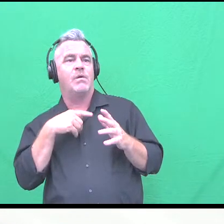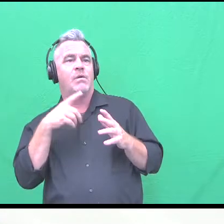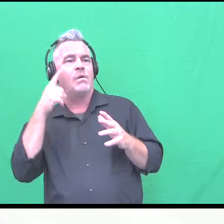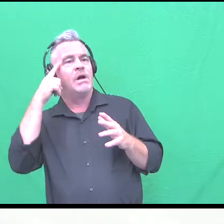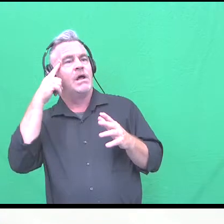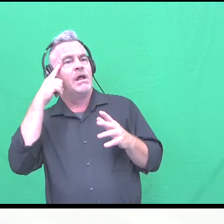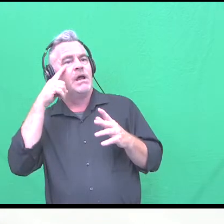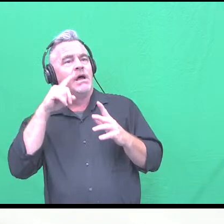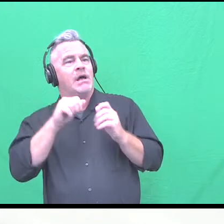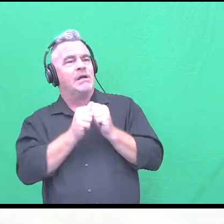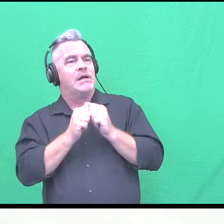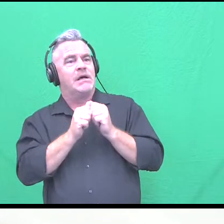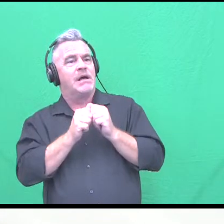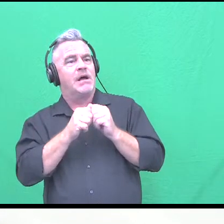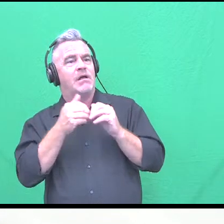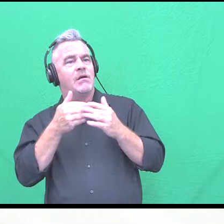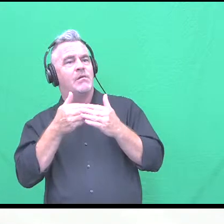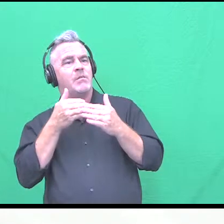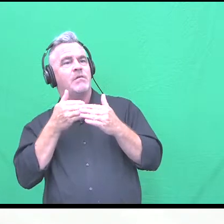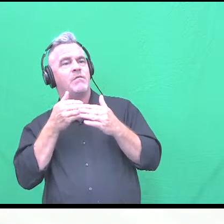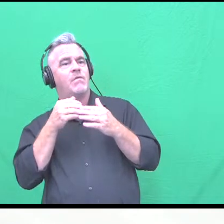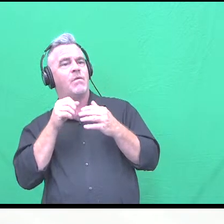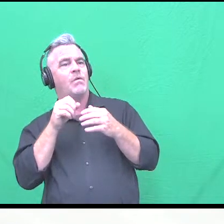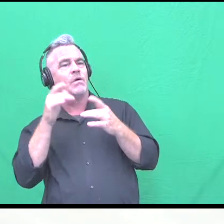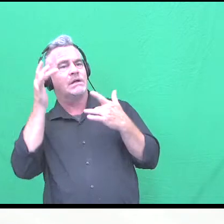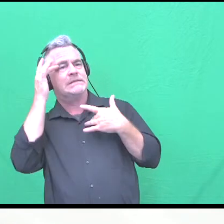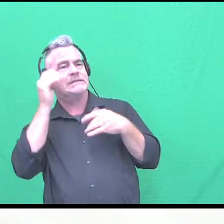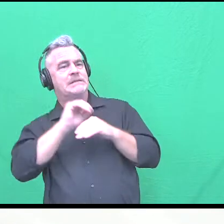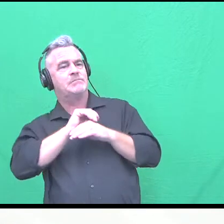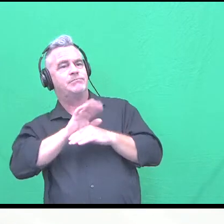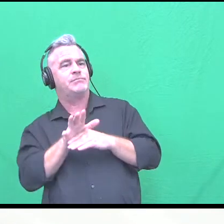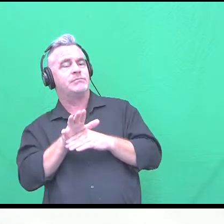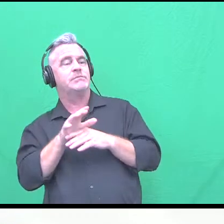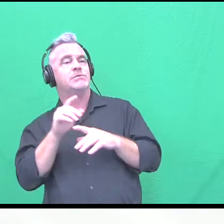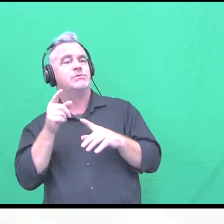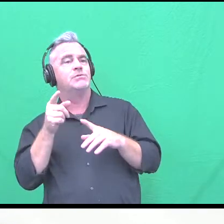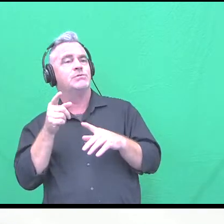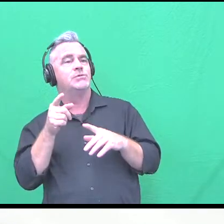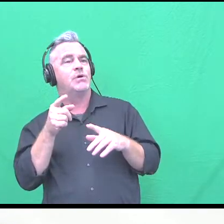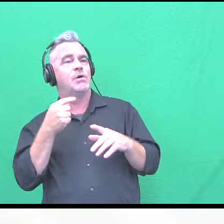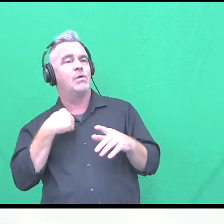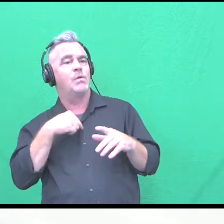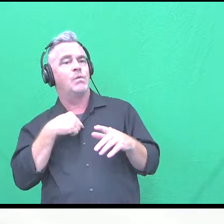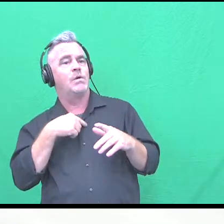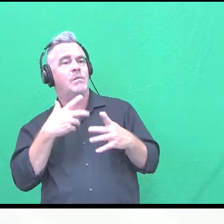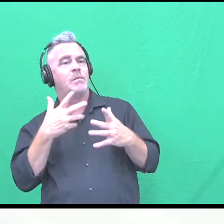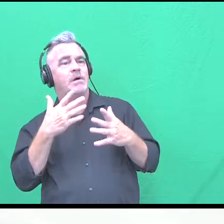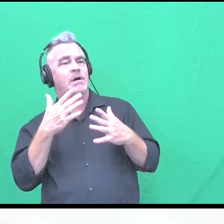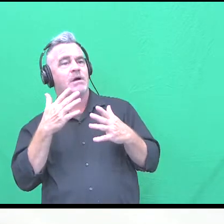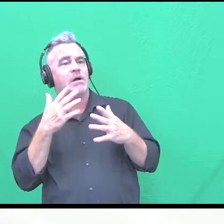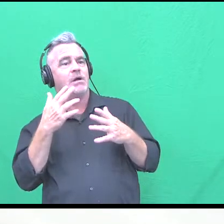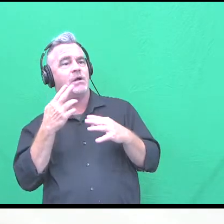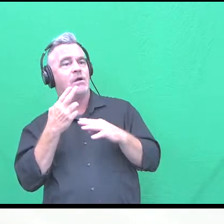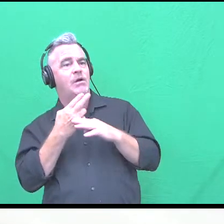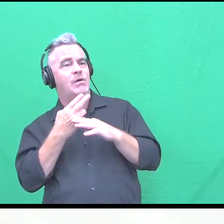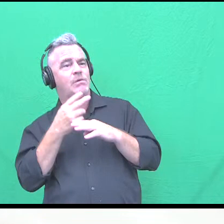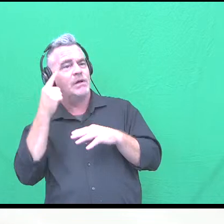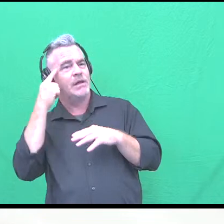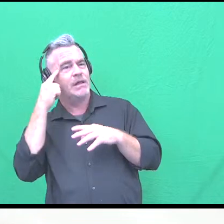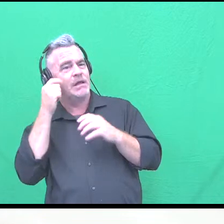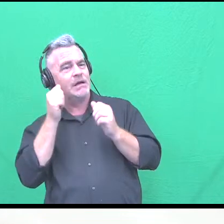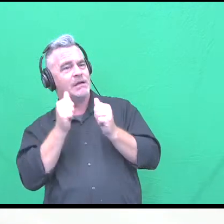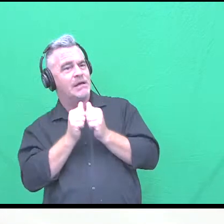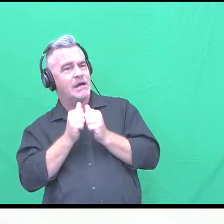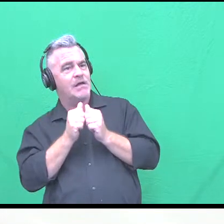now just prior to the pandemic kind of starting. So we have been in partnership with Think Together. It's just last